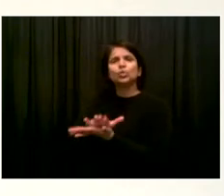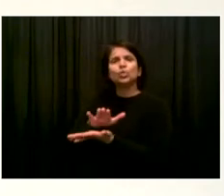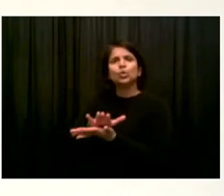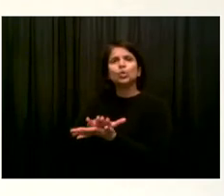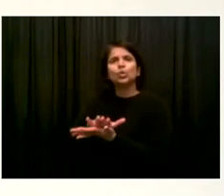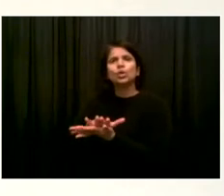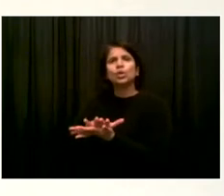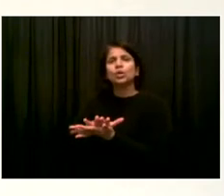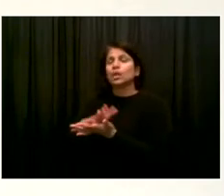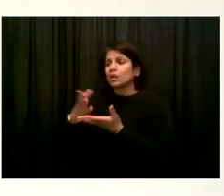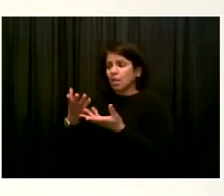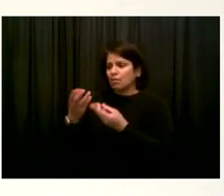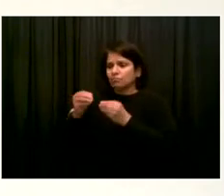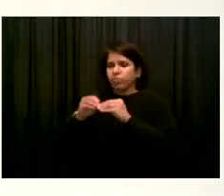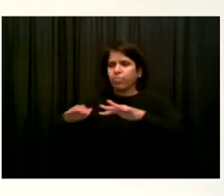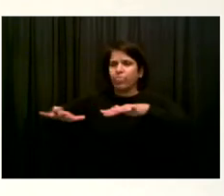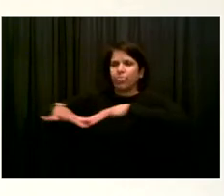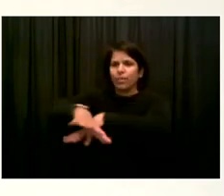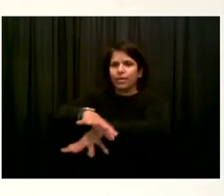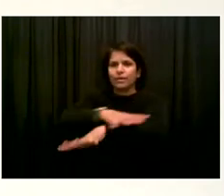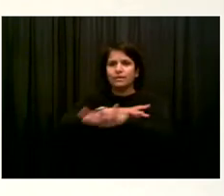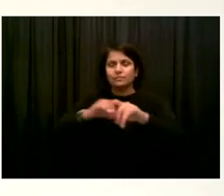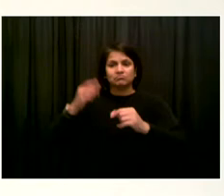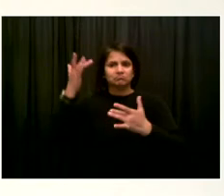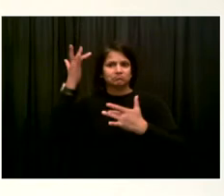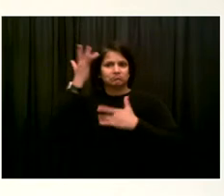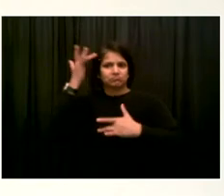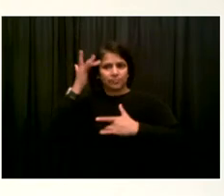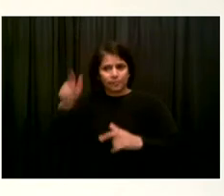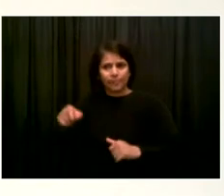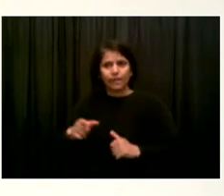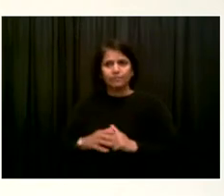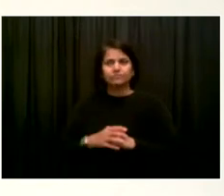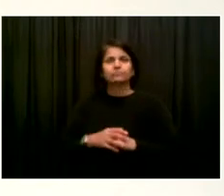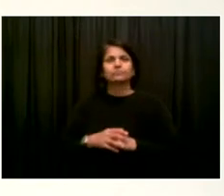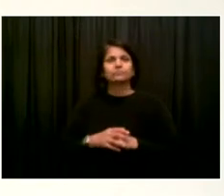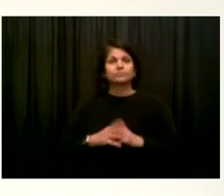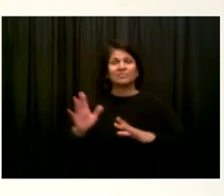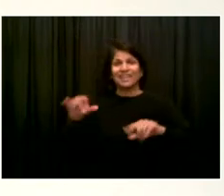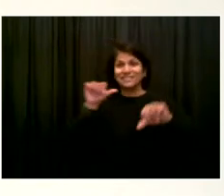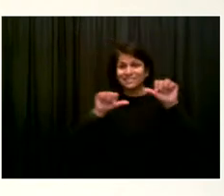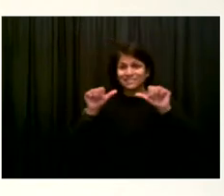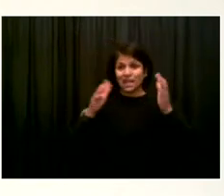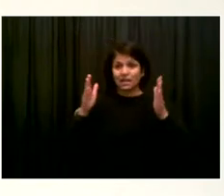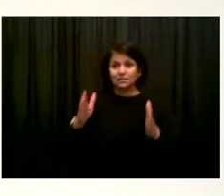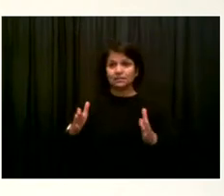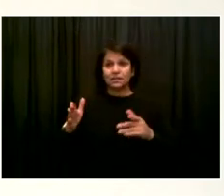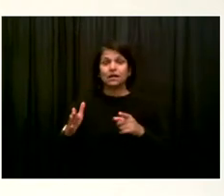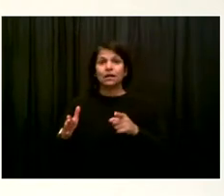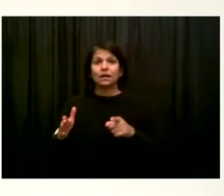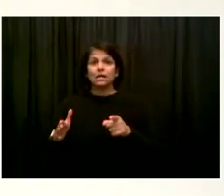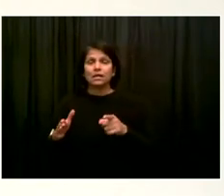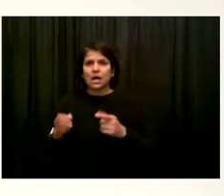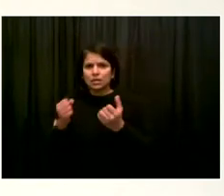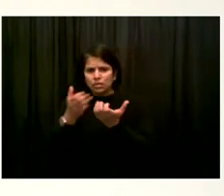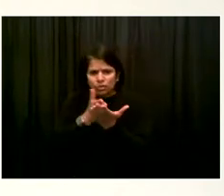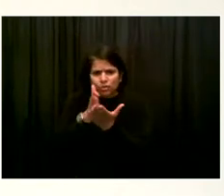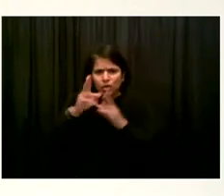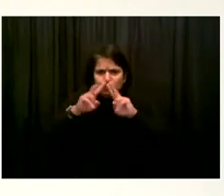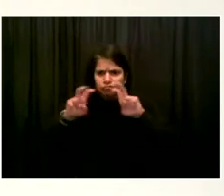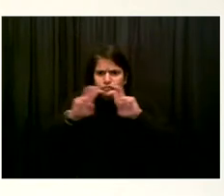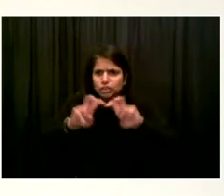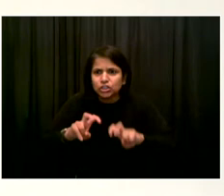The fantastic news with science is that we have had breakthroughs, which mean we are in a different position now with schools than we were at the